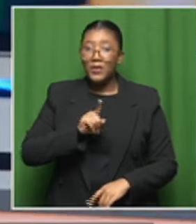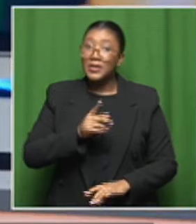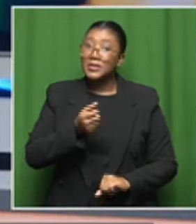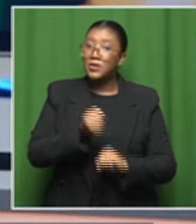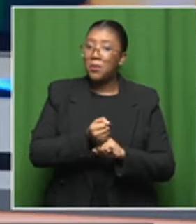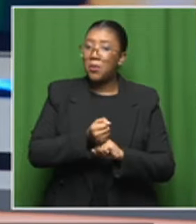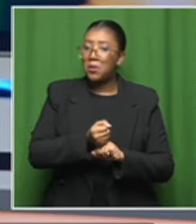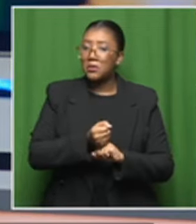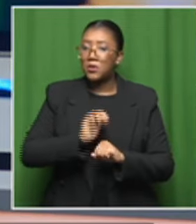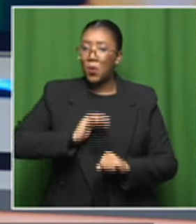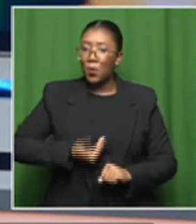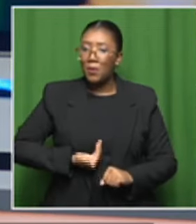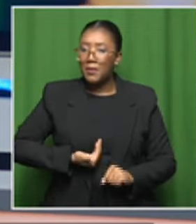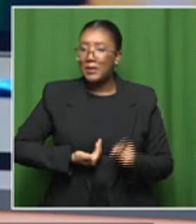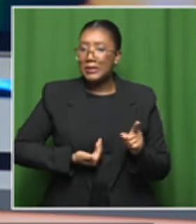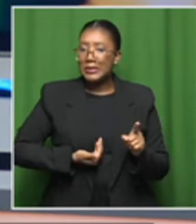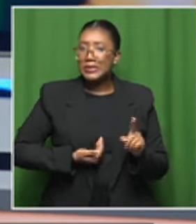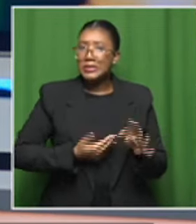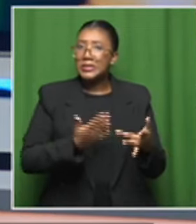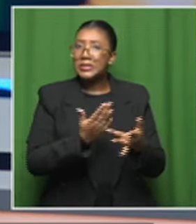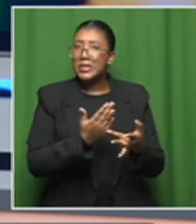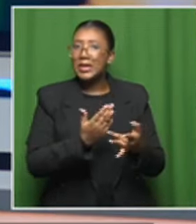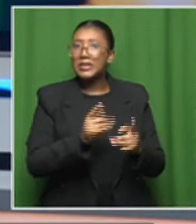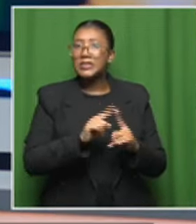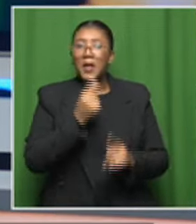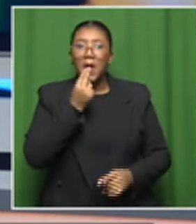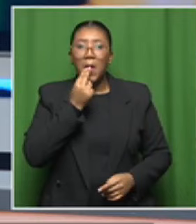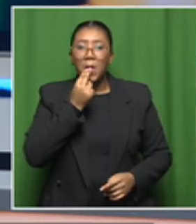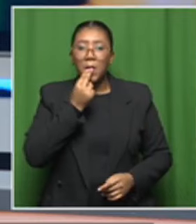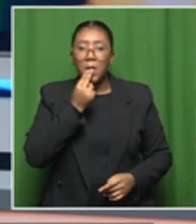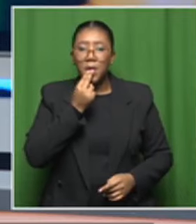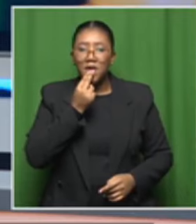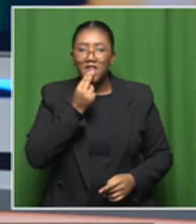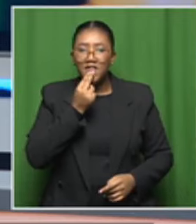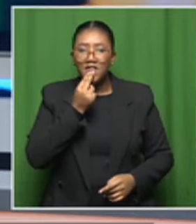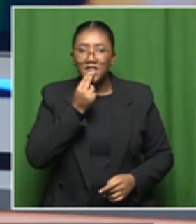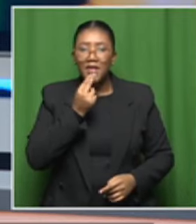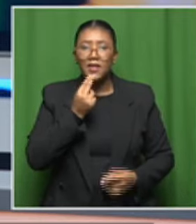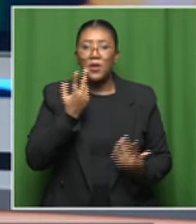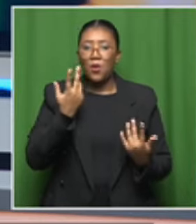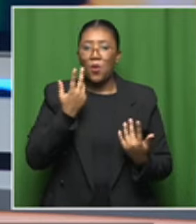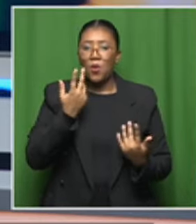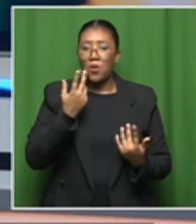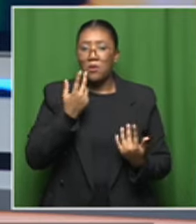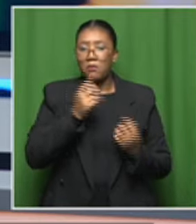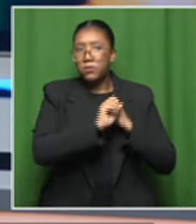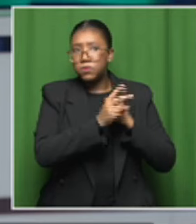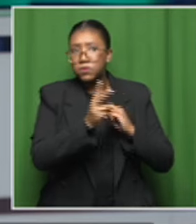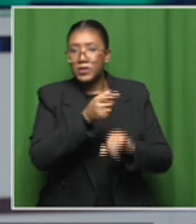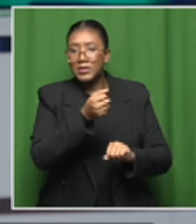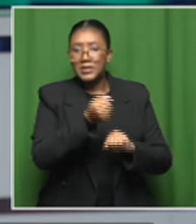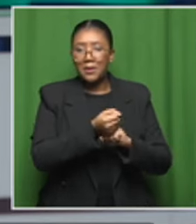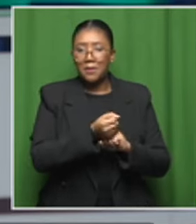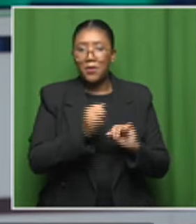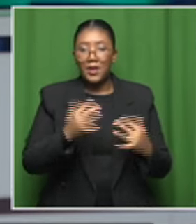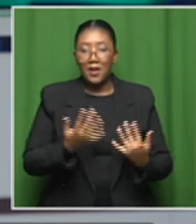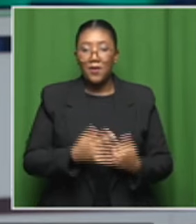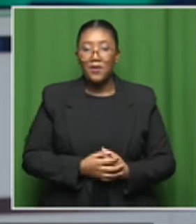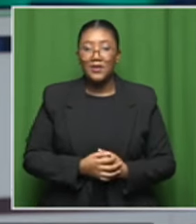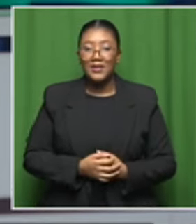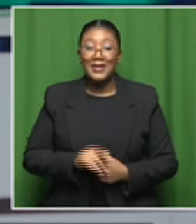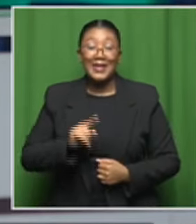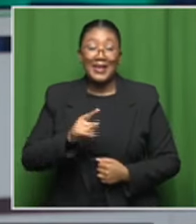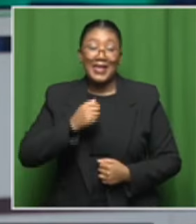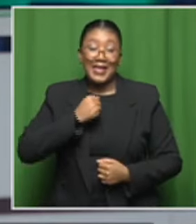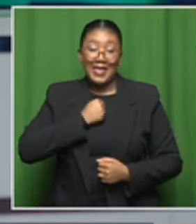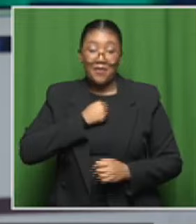supporting women from a technical perspective, the refereeing and all other technical elements of the game? I think that my support comes in the form